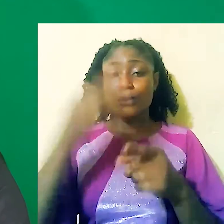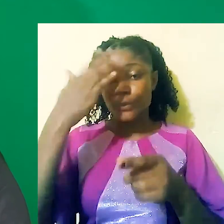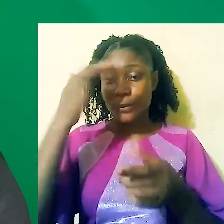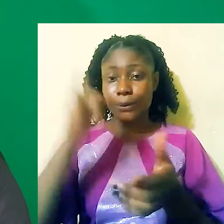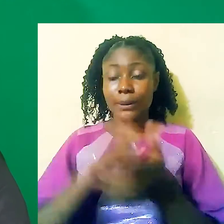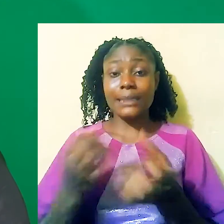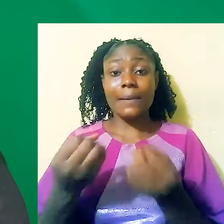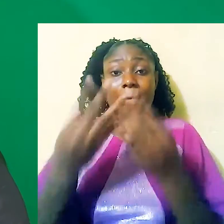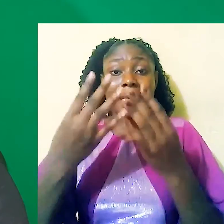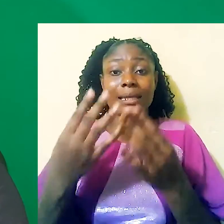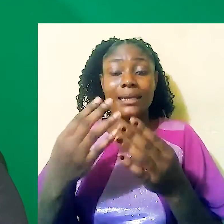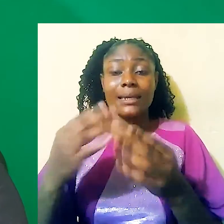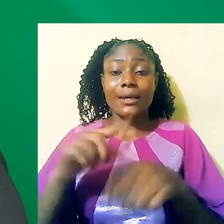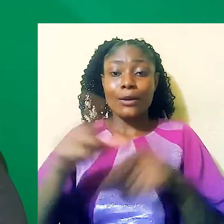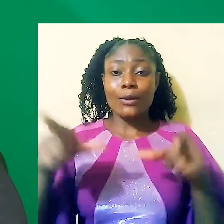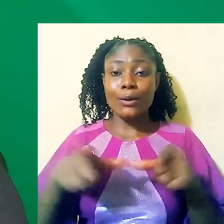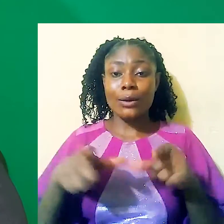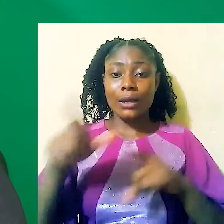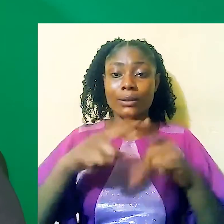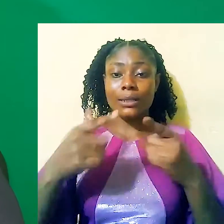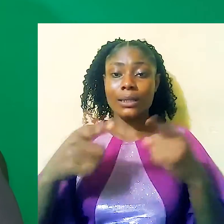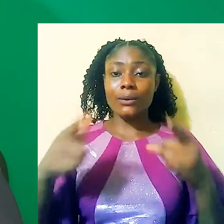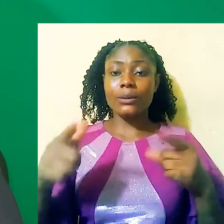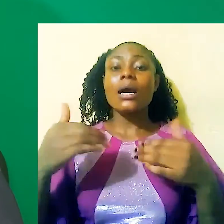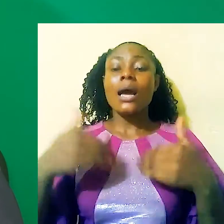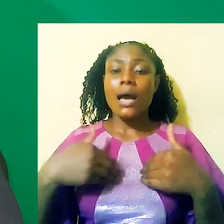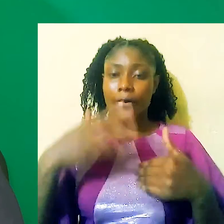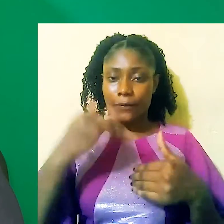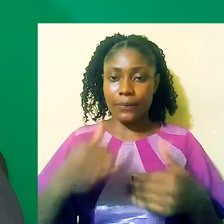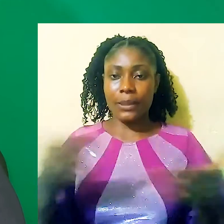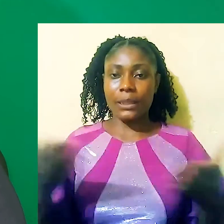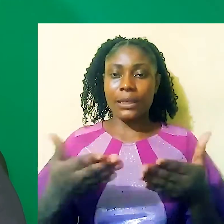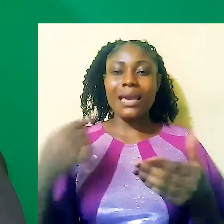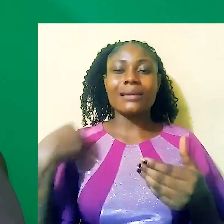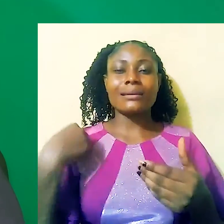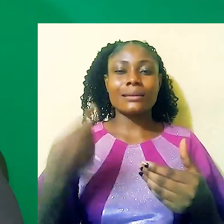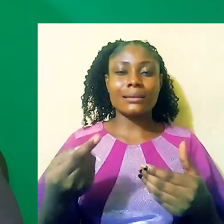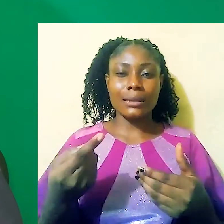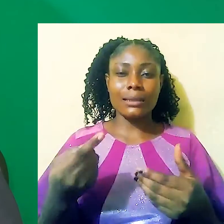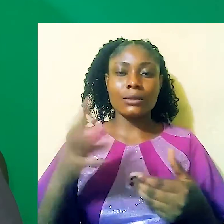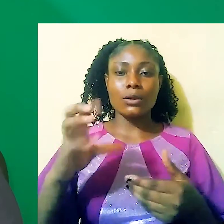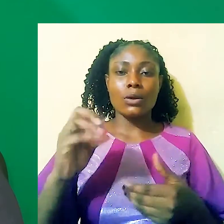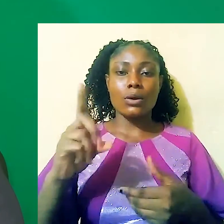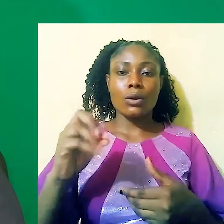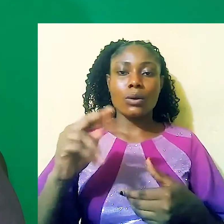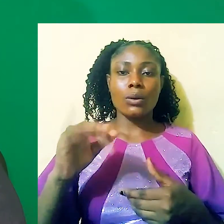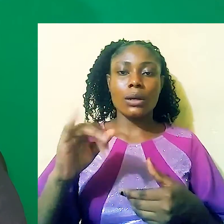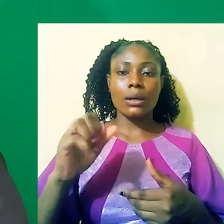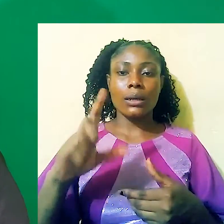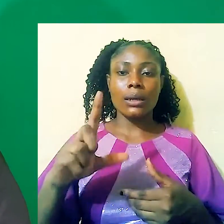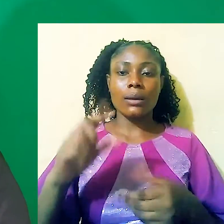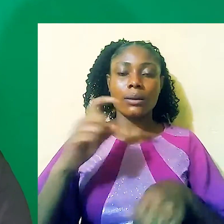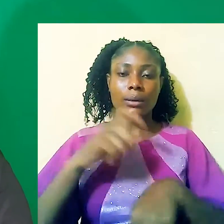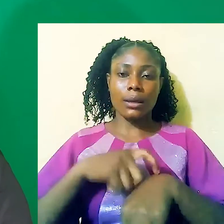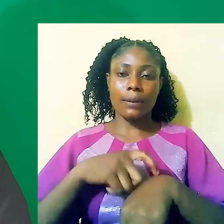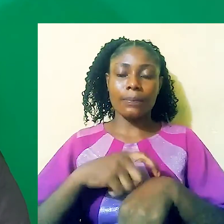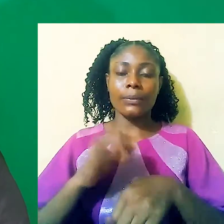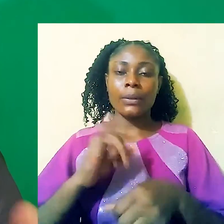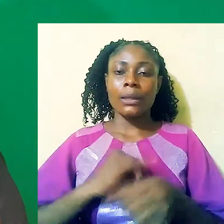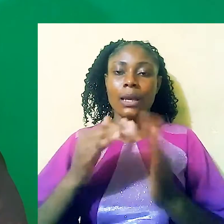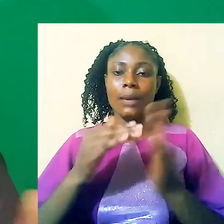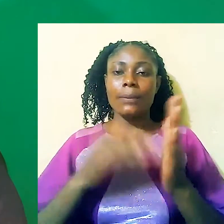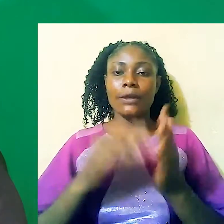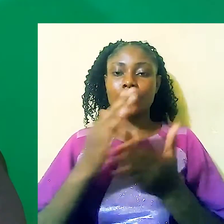languages. We also know that many indigenous African sign languages have been in existence long before the colonial